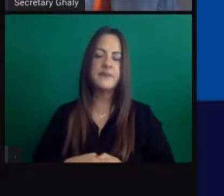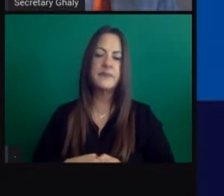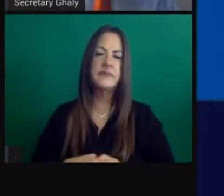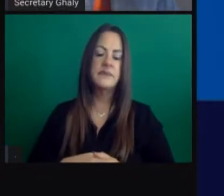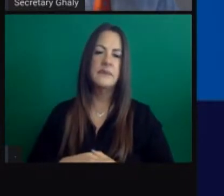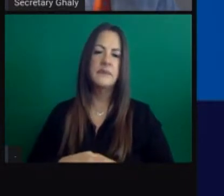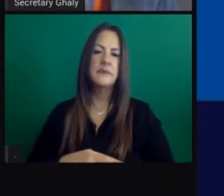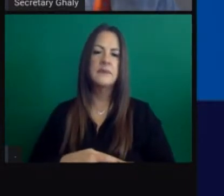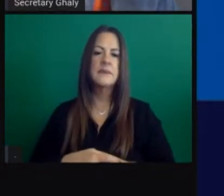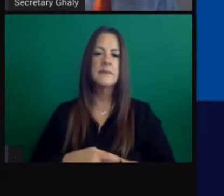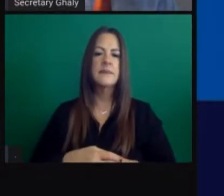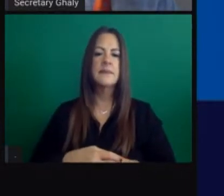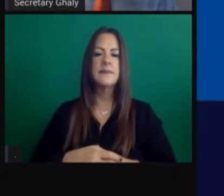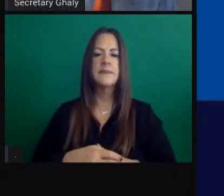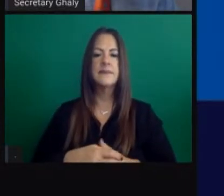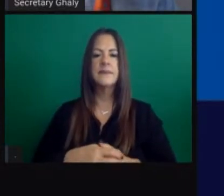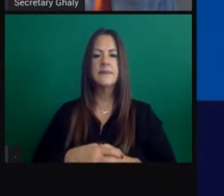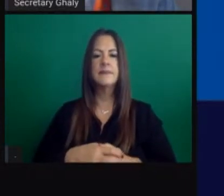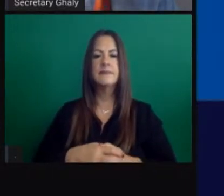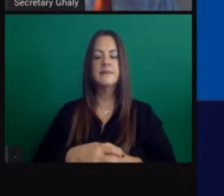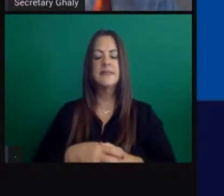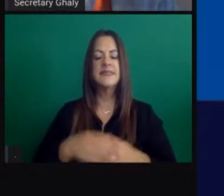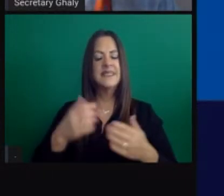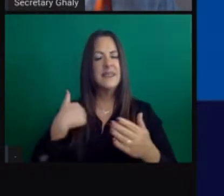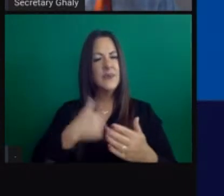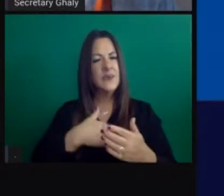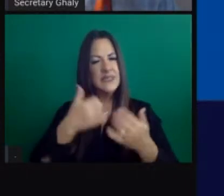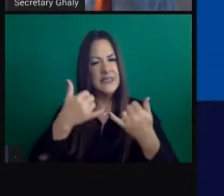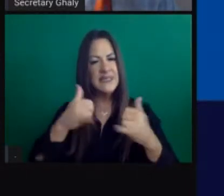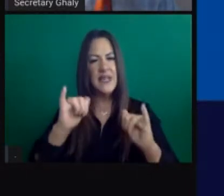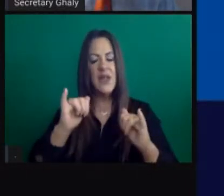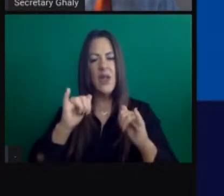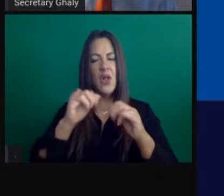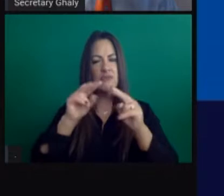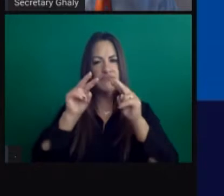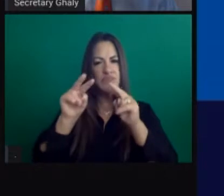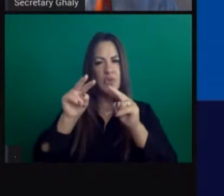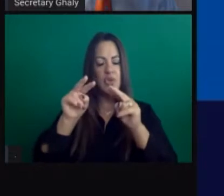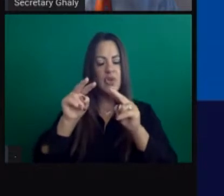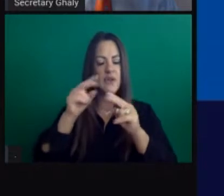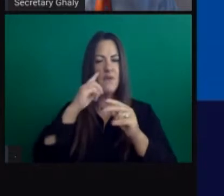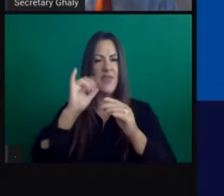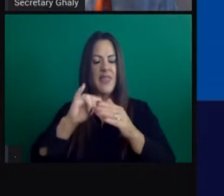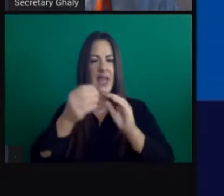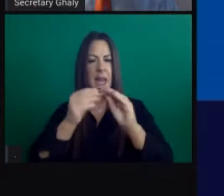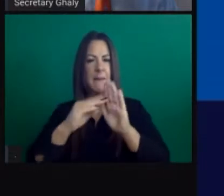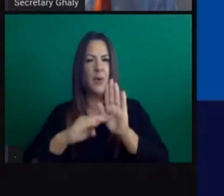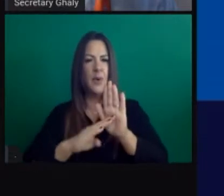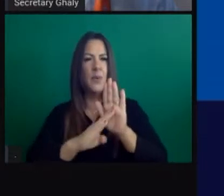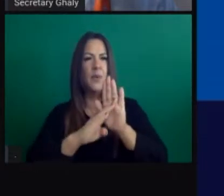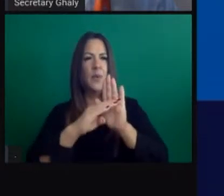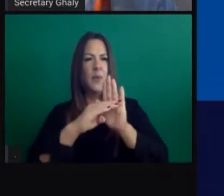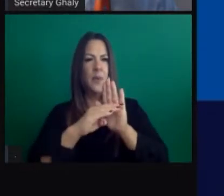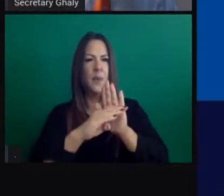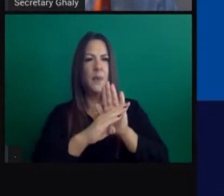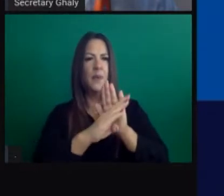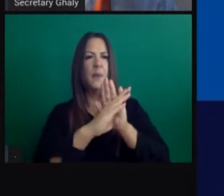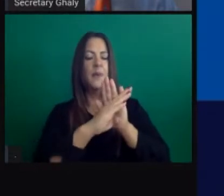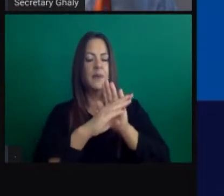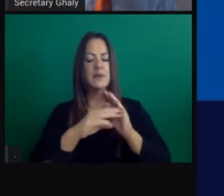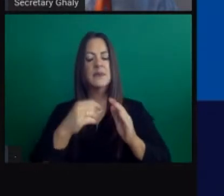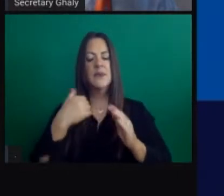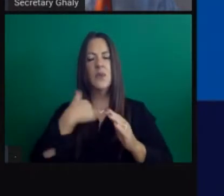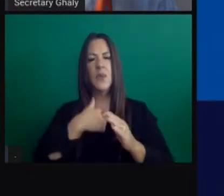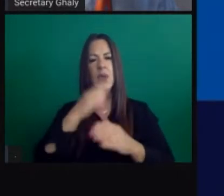So again, we continue to focus on this surge. We have had a pretty significant impact on our